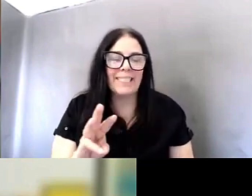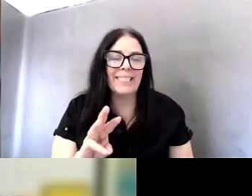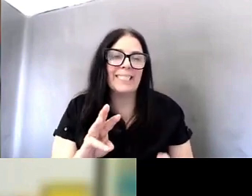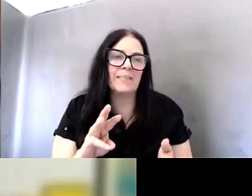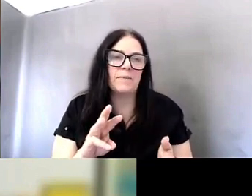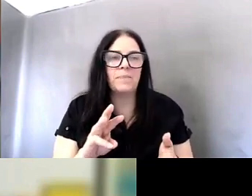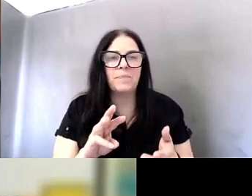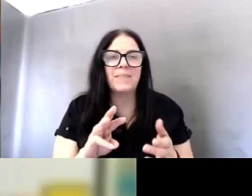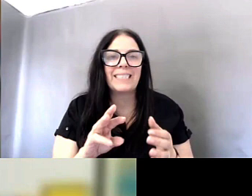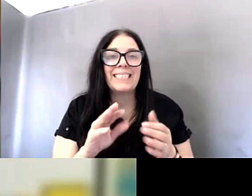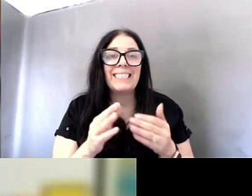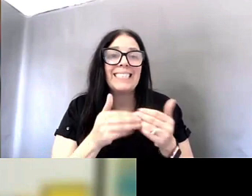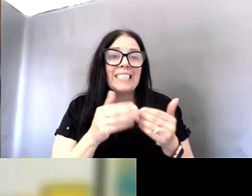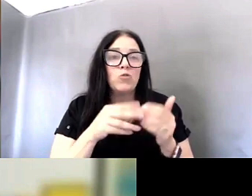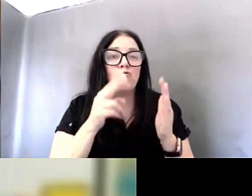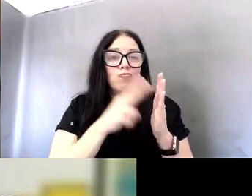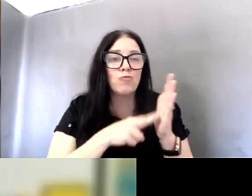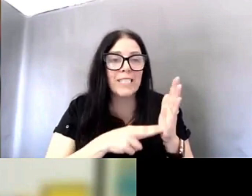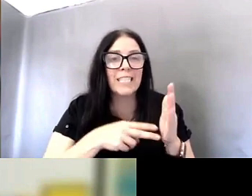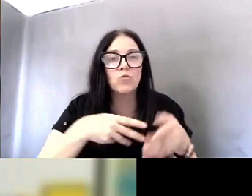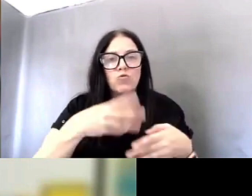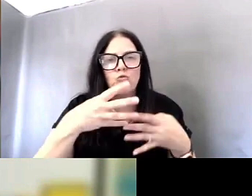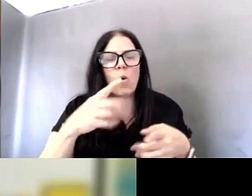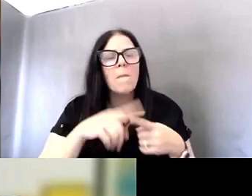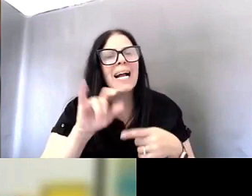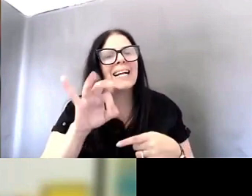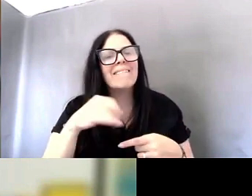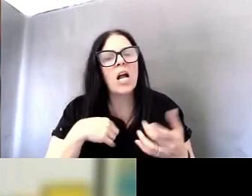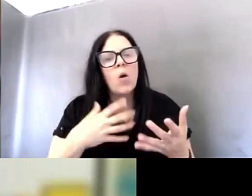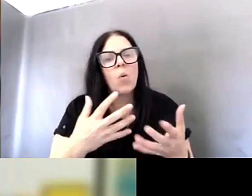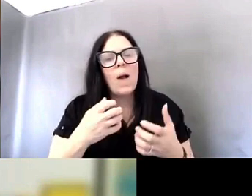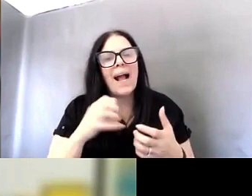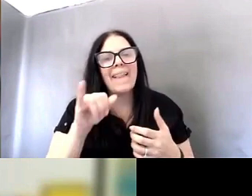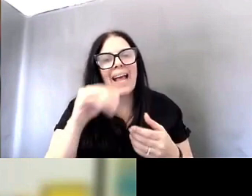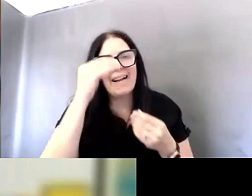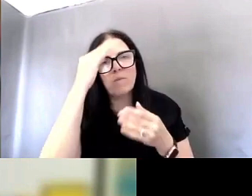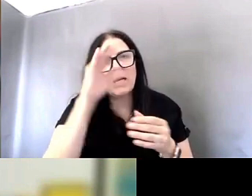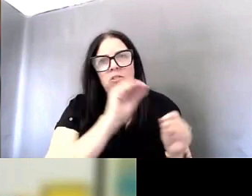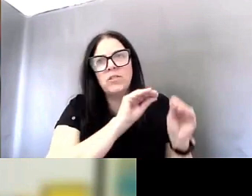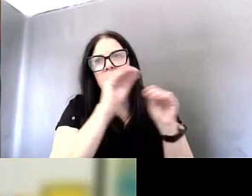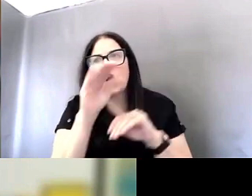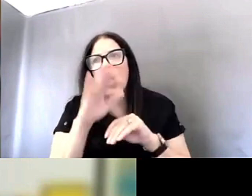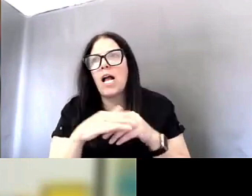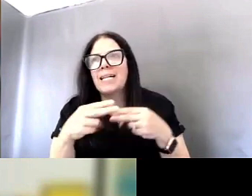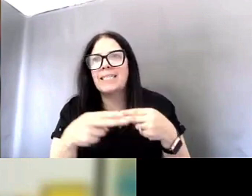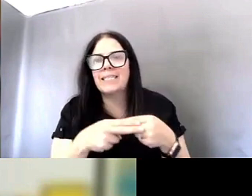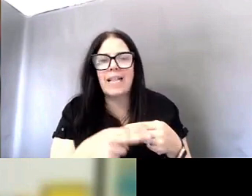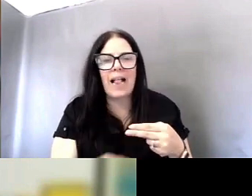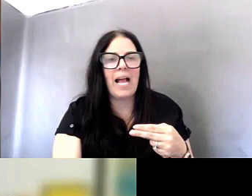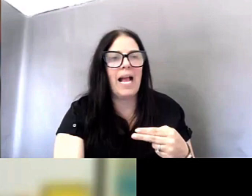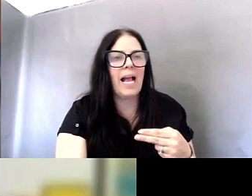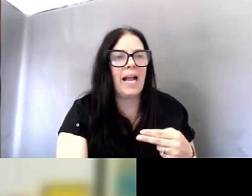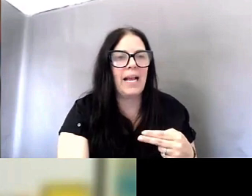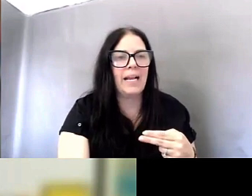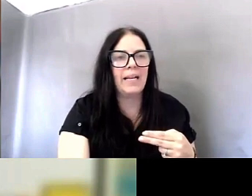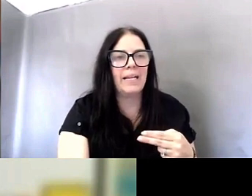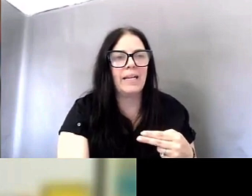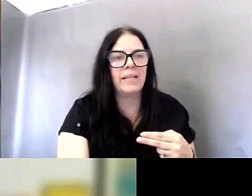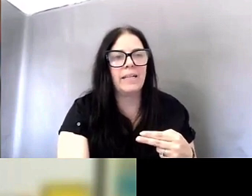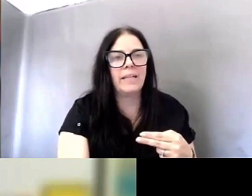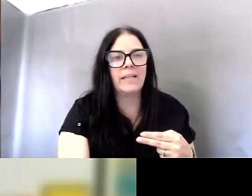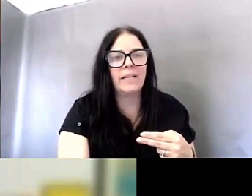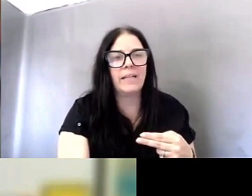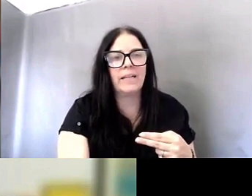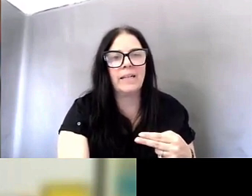and scroll. But what if you wanted that information on slides, or would that information work better in